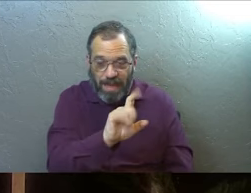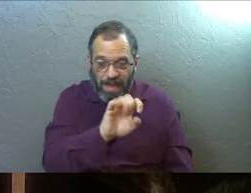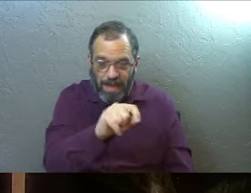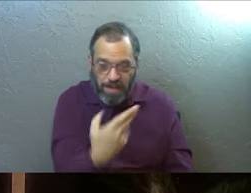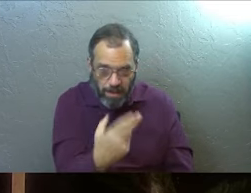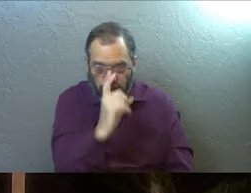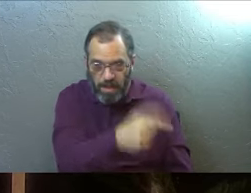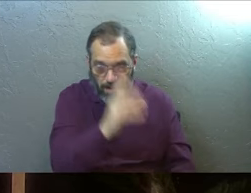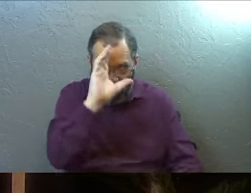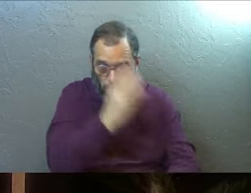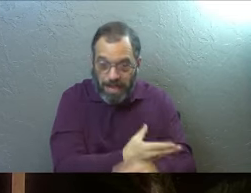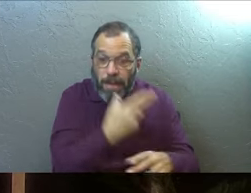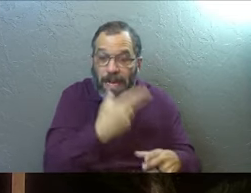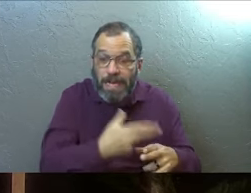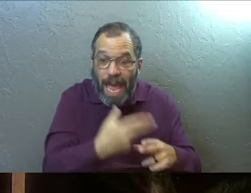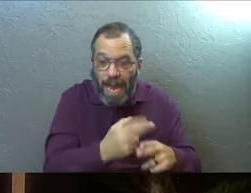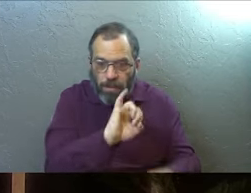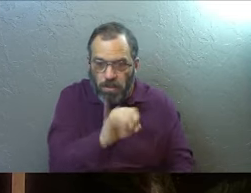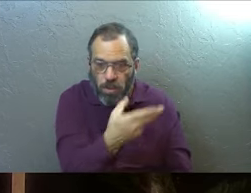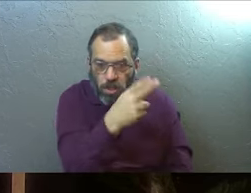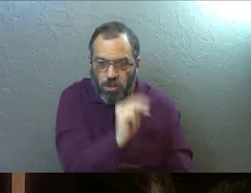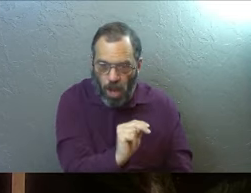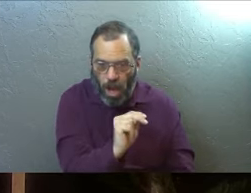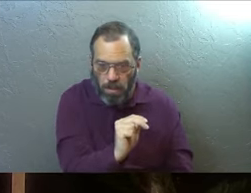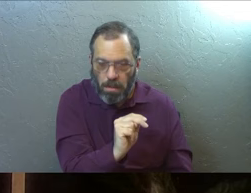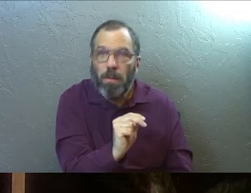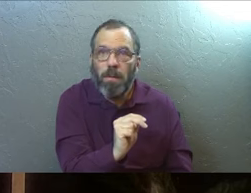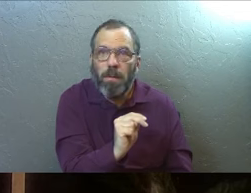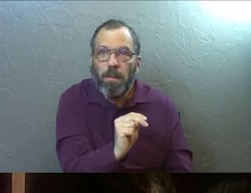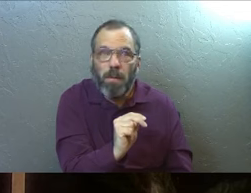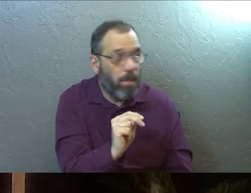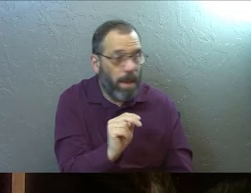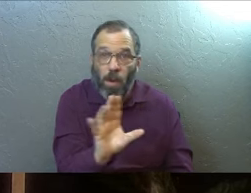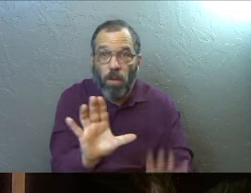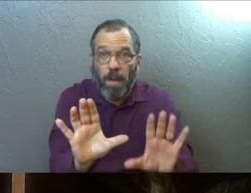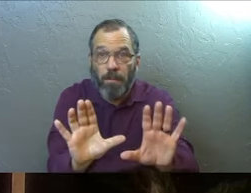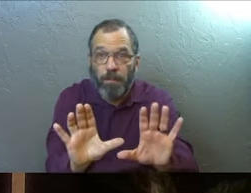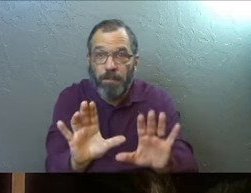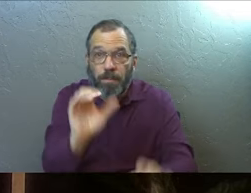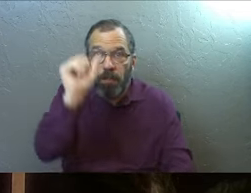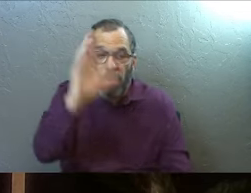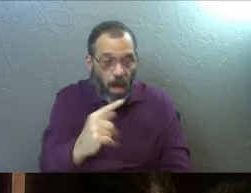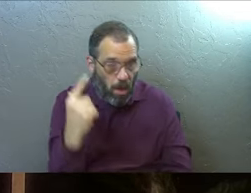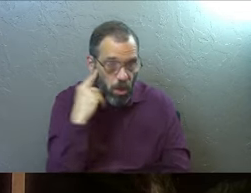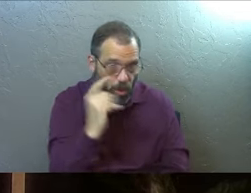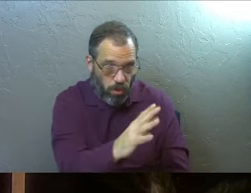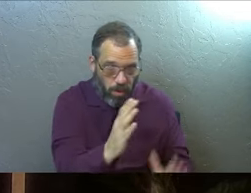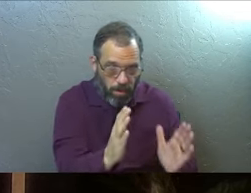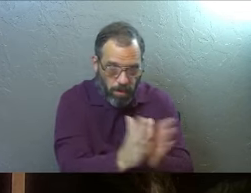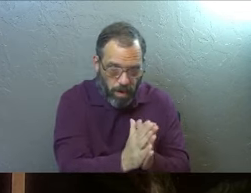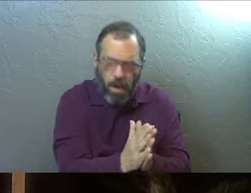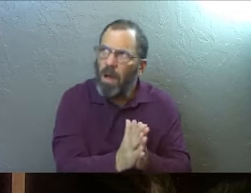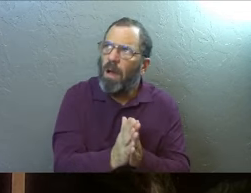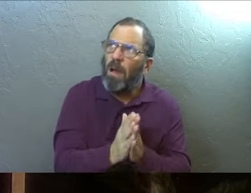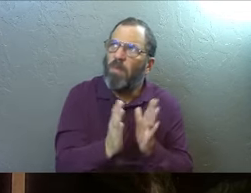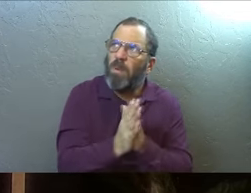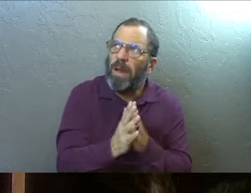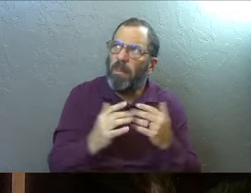you a son and you are to name him John. So just real quick before we move on, God has heard your prayer. What